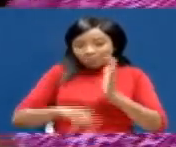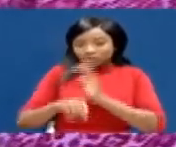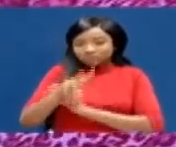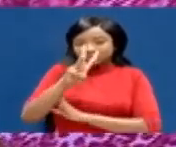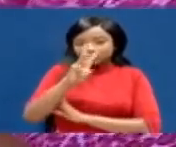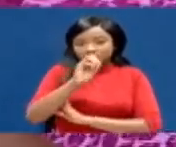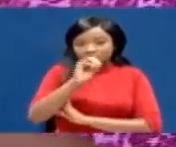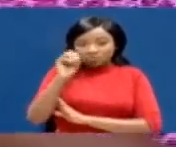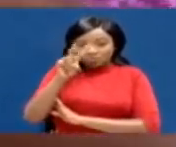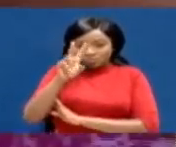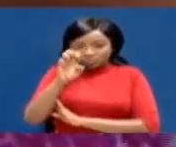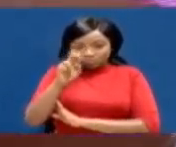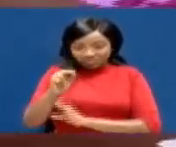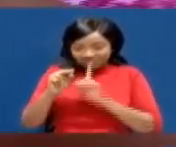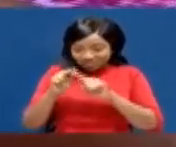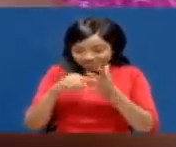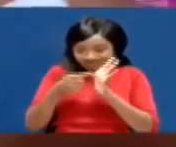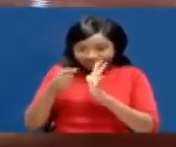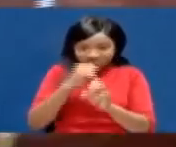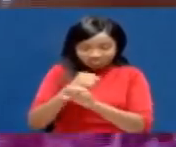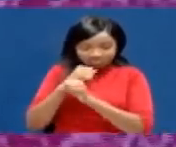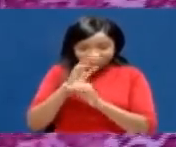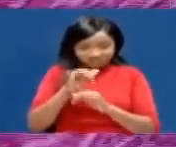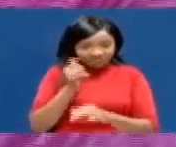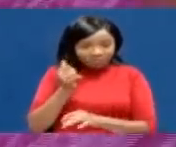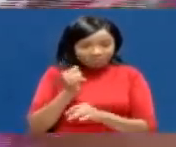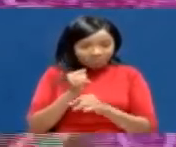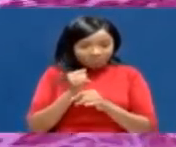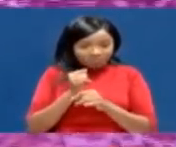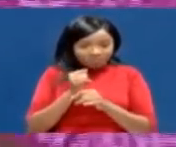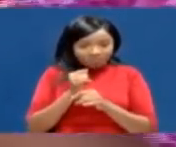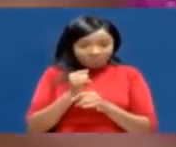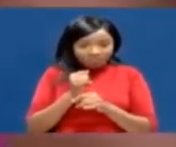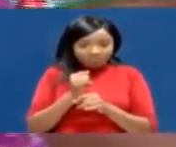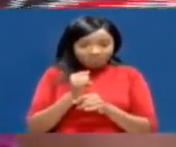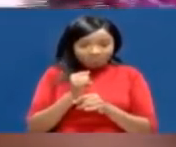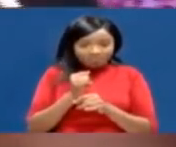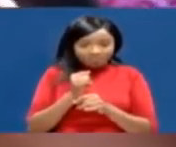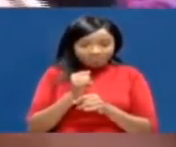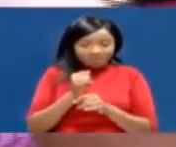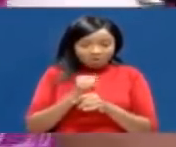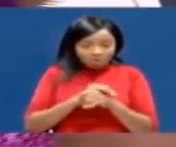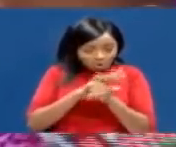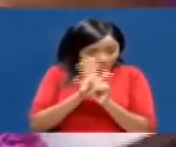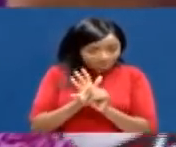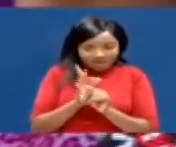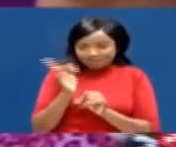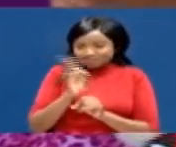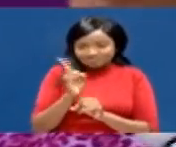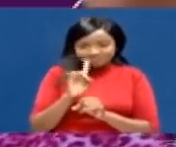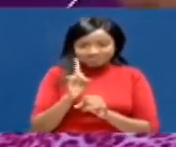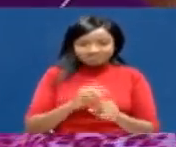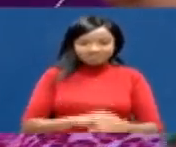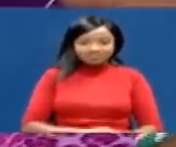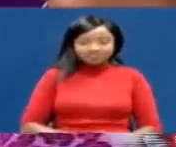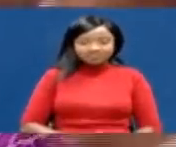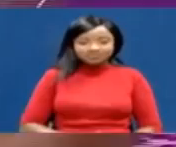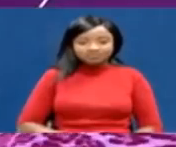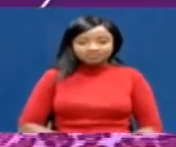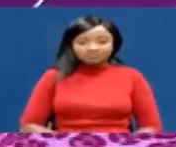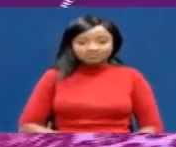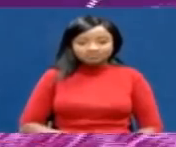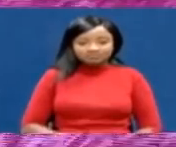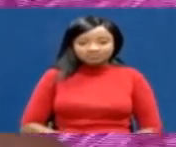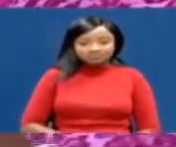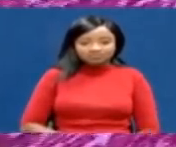not going to protect you against disease. It may protect you against dust and other particles